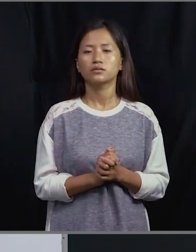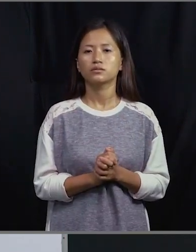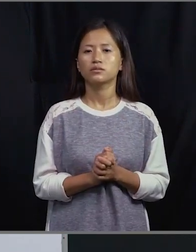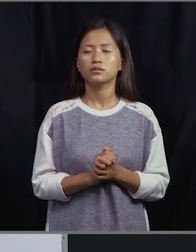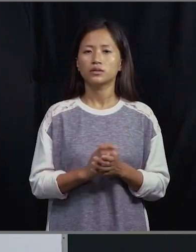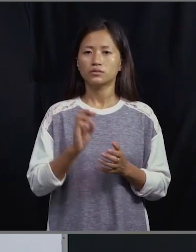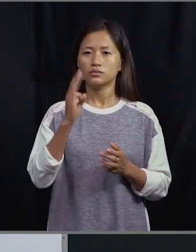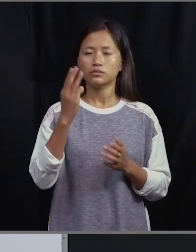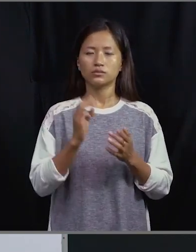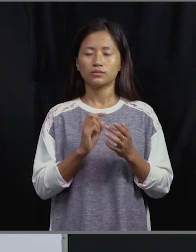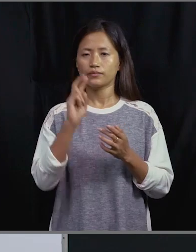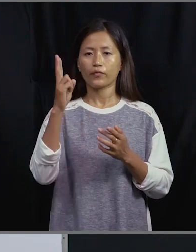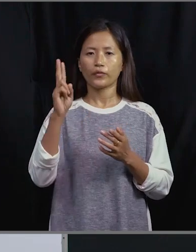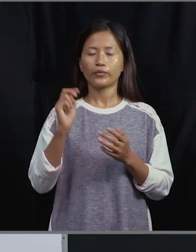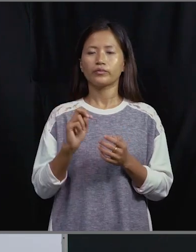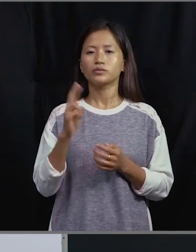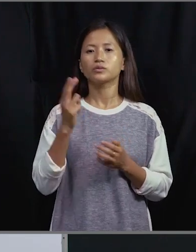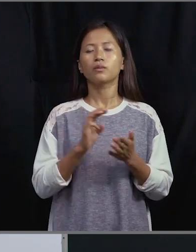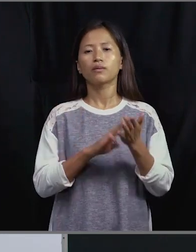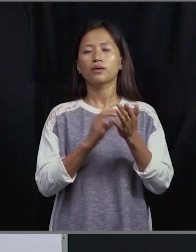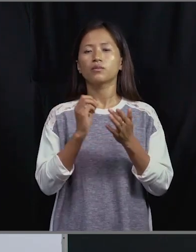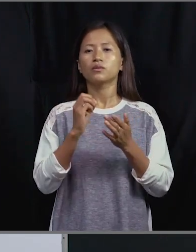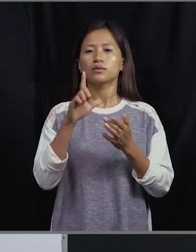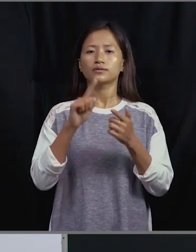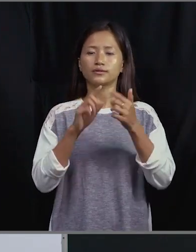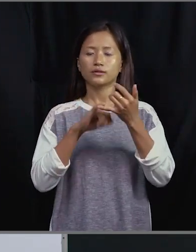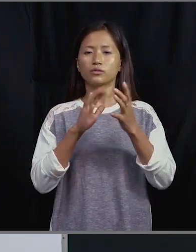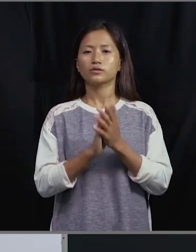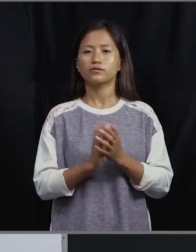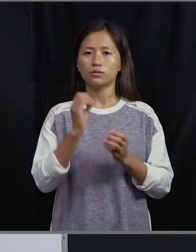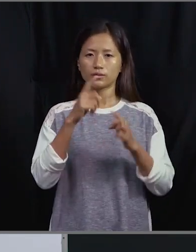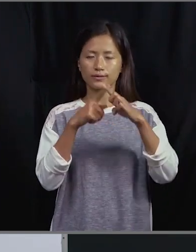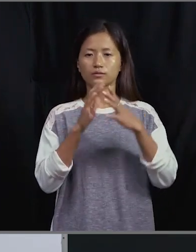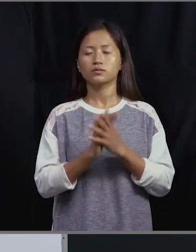So 2 moles of hydrogen require 1 mole of oxygen.